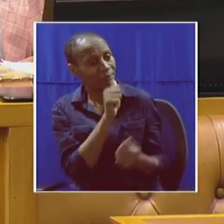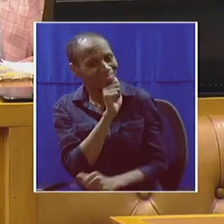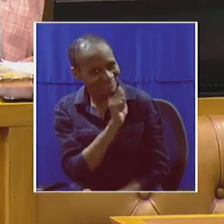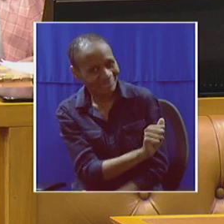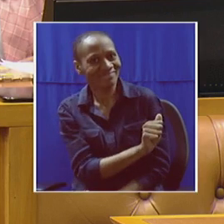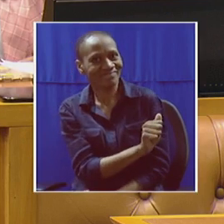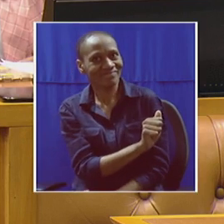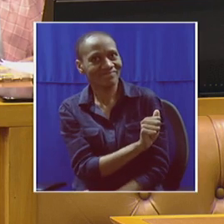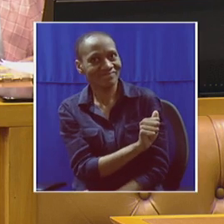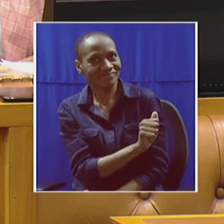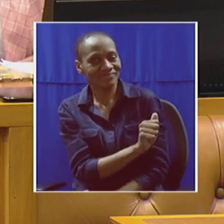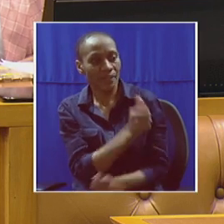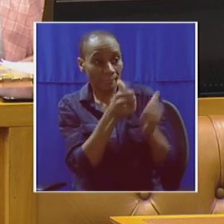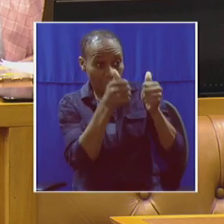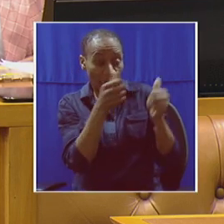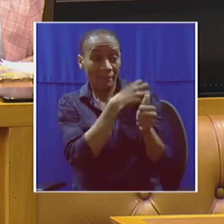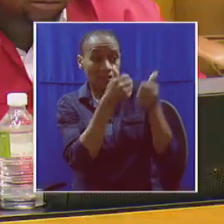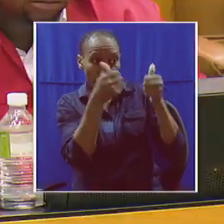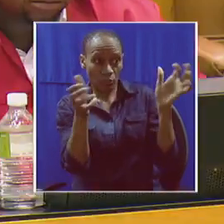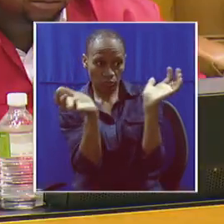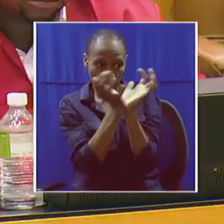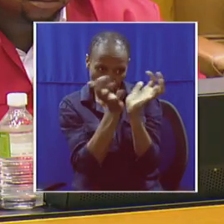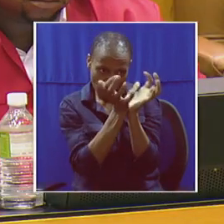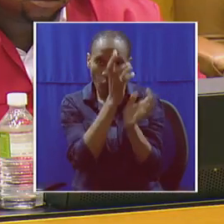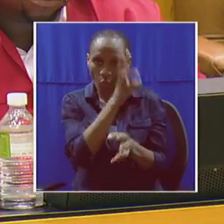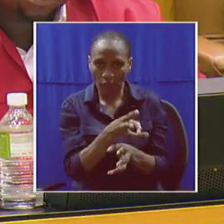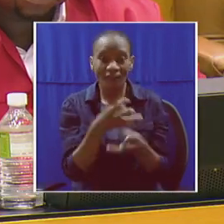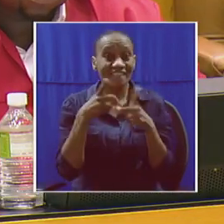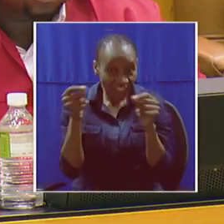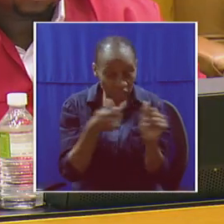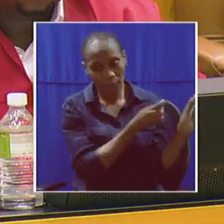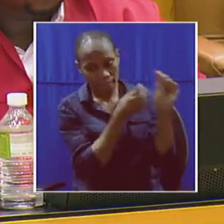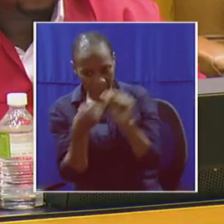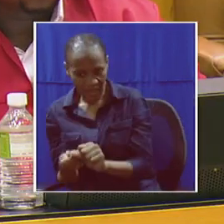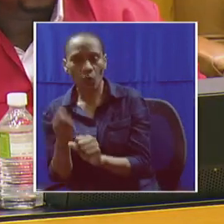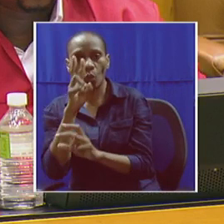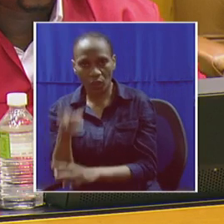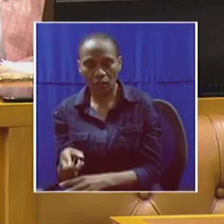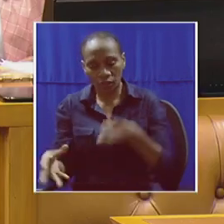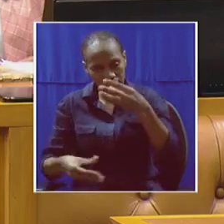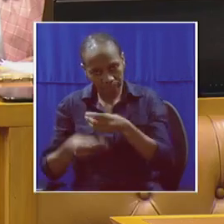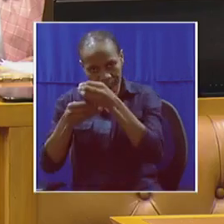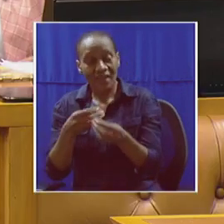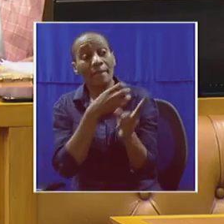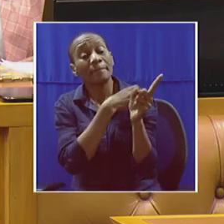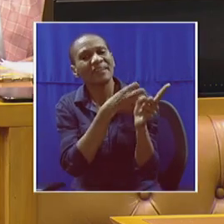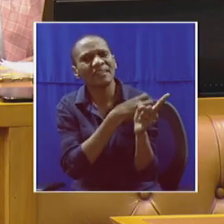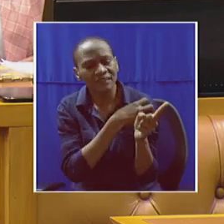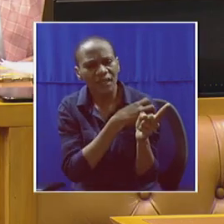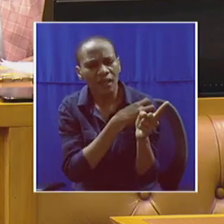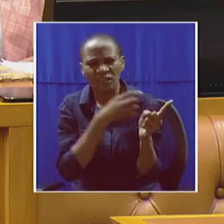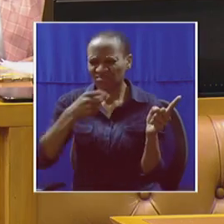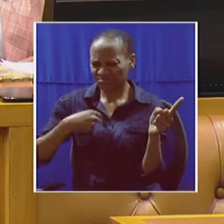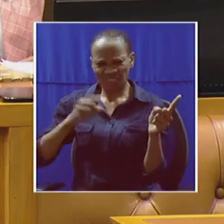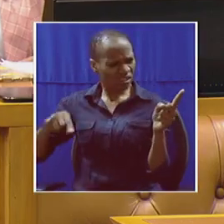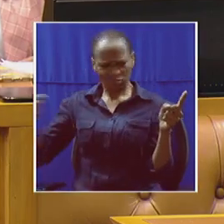colleagues in the executive and come back to this house with a response and also the minister we cannot allow